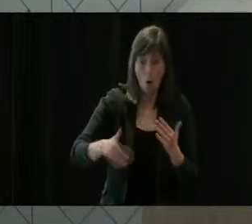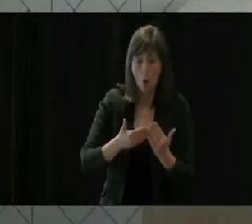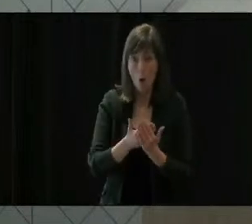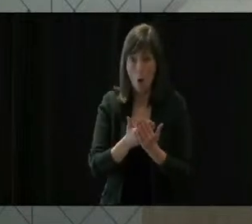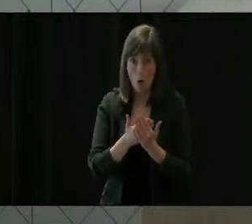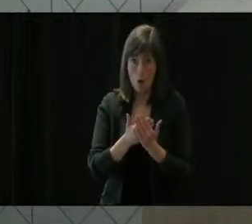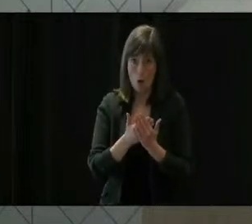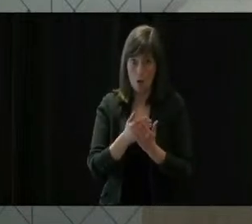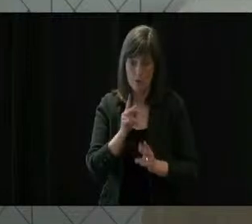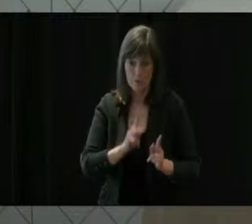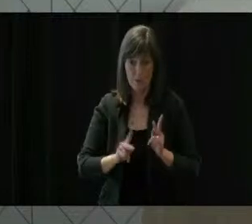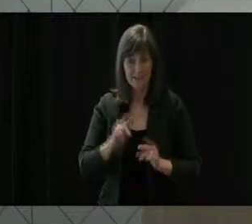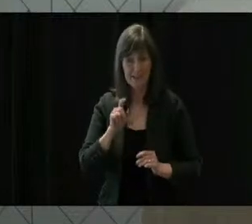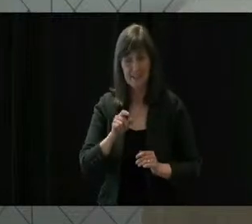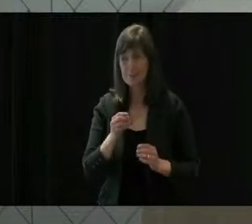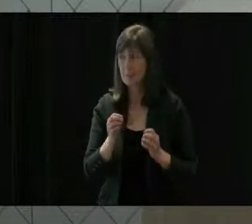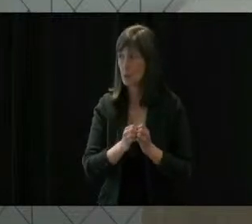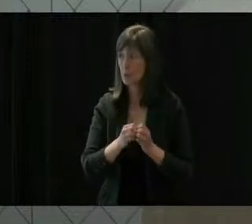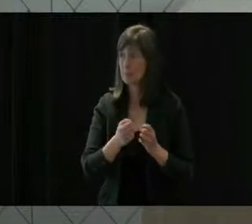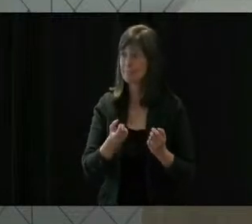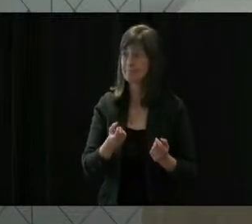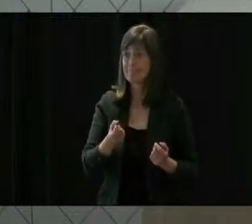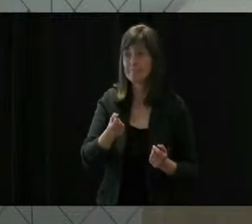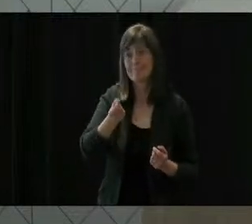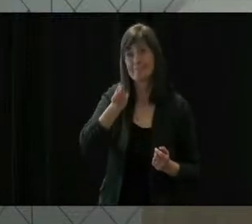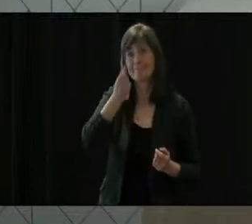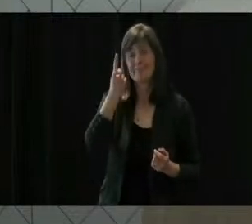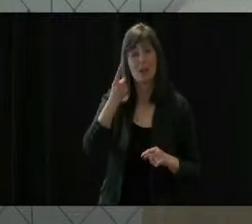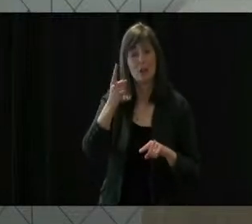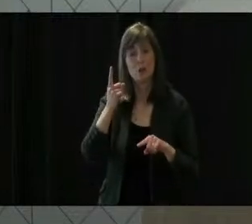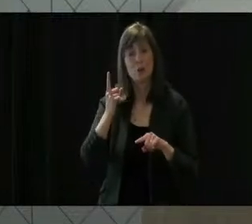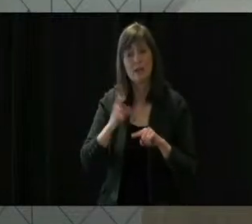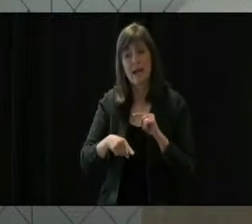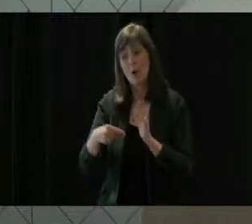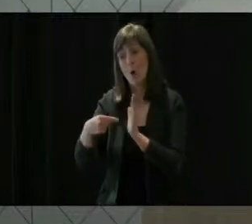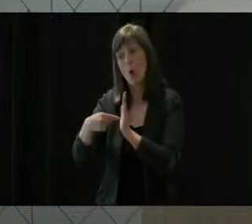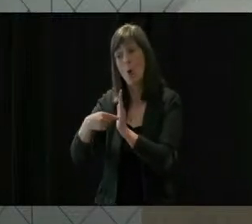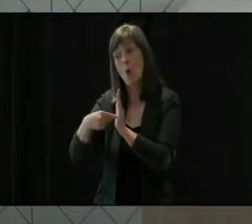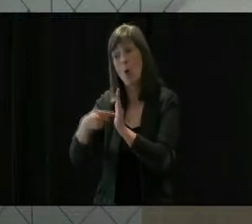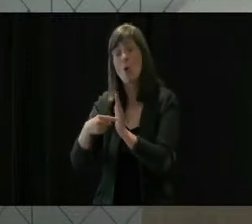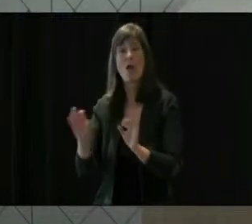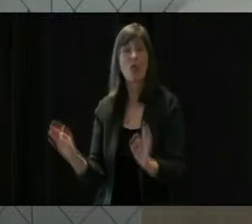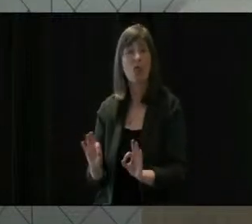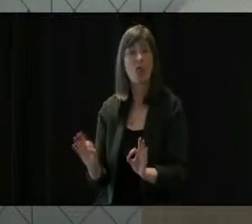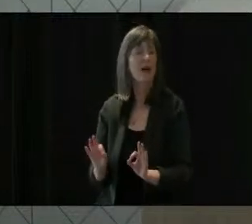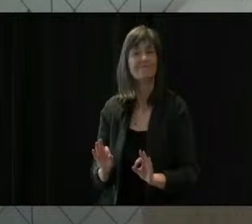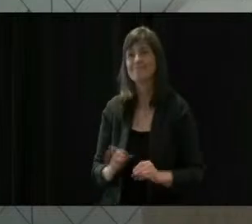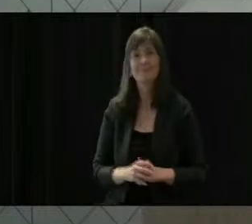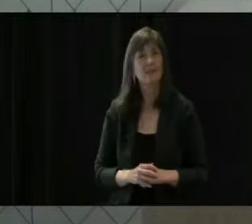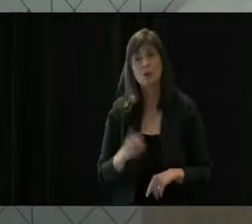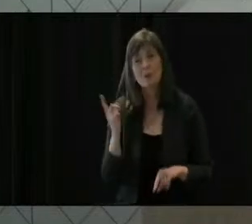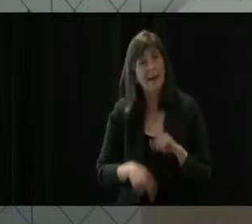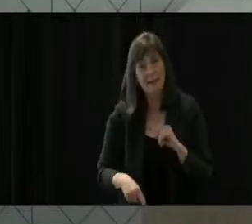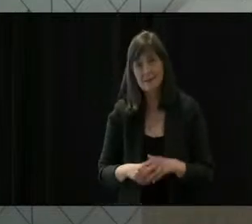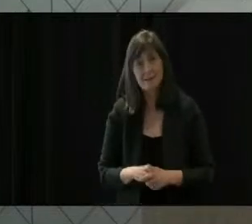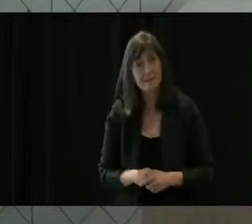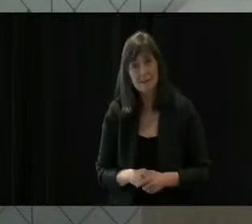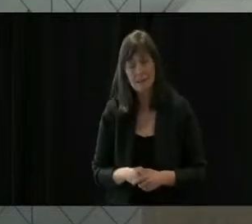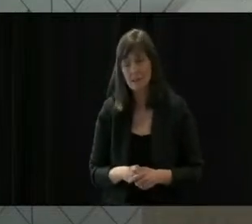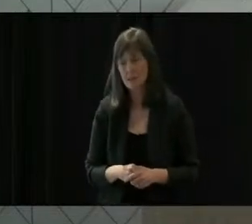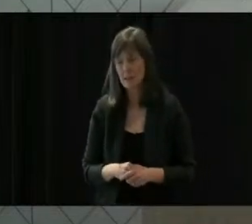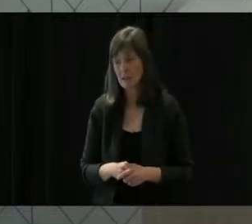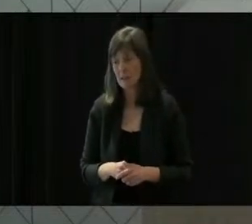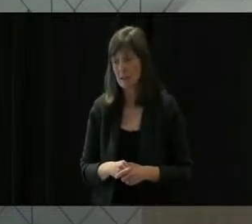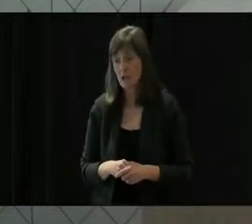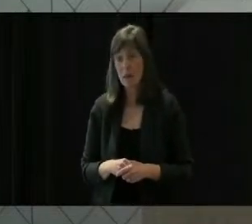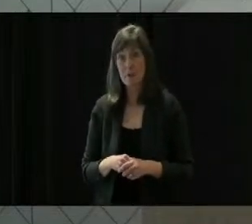that you cannot be indifferent to deficits. And, we have been shocked